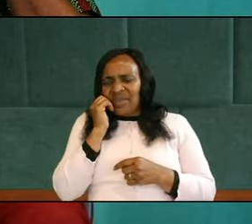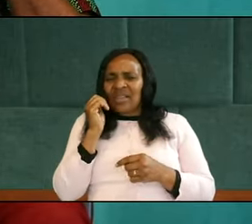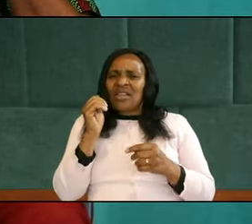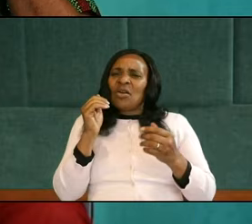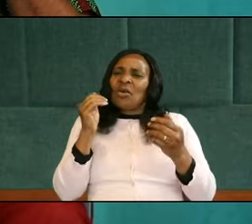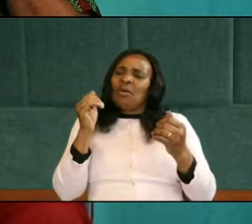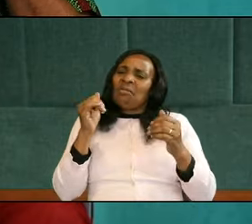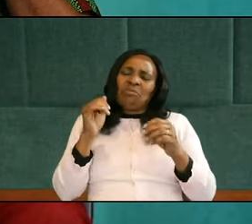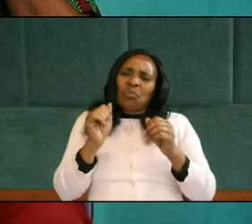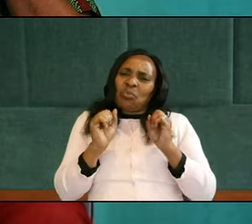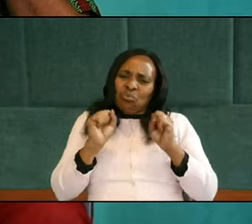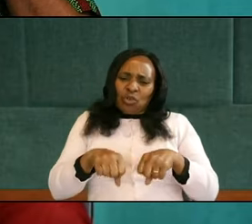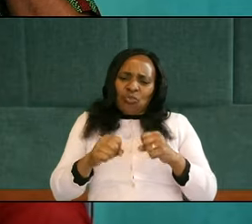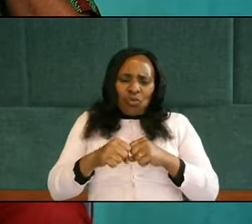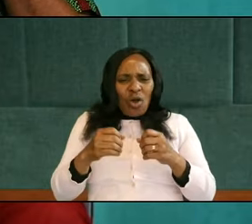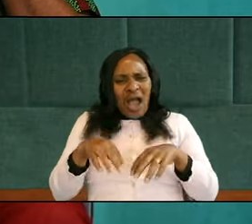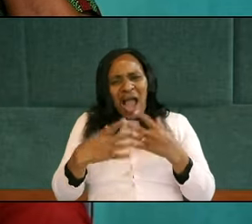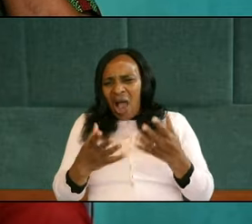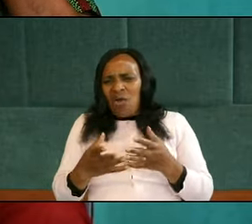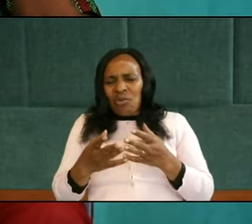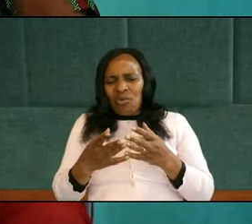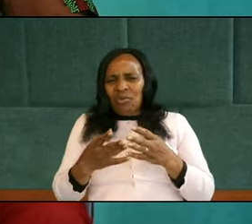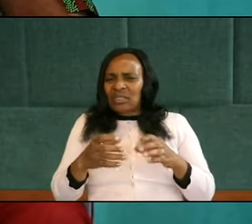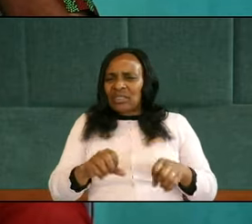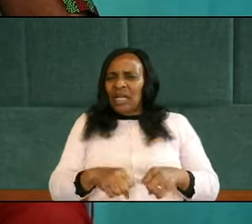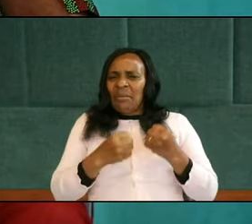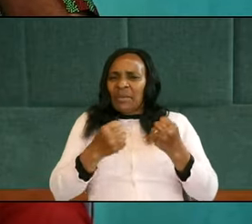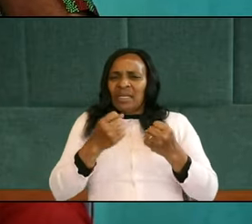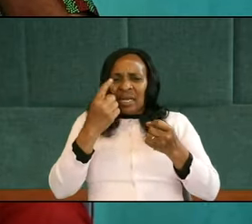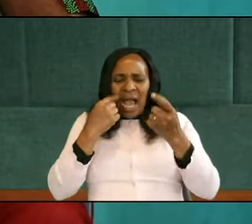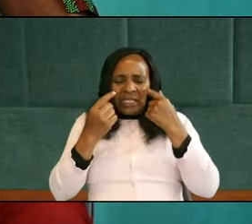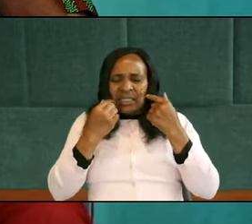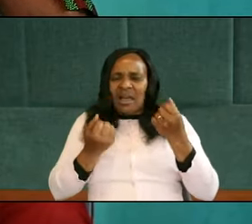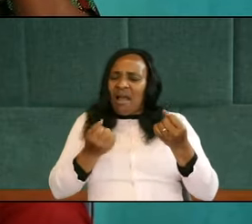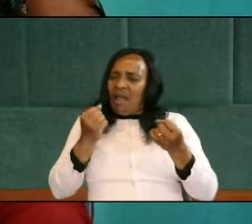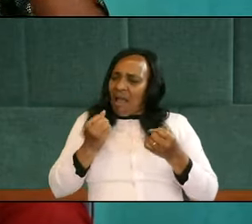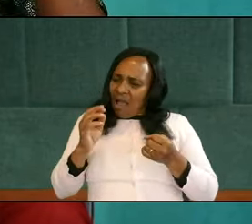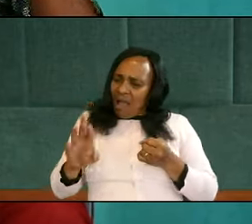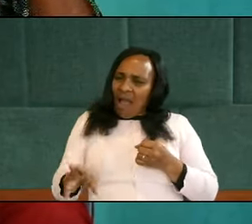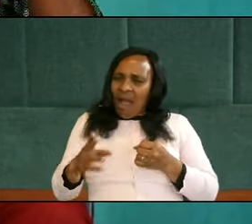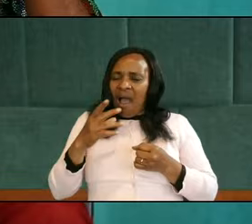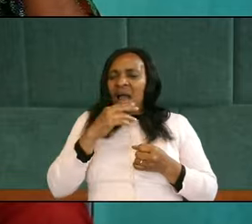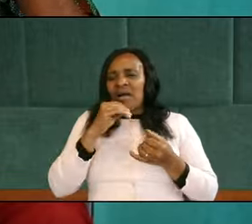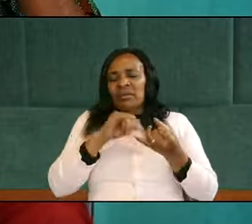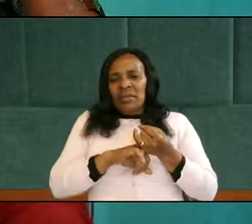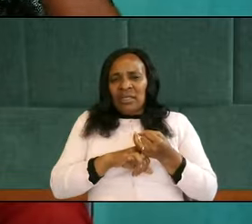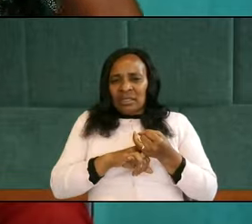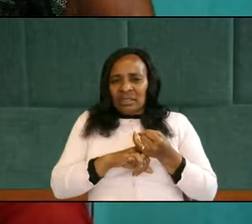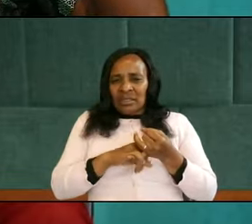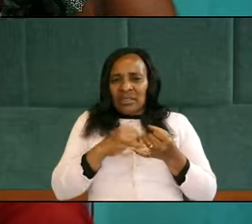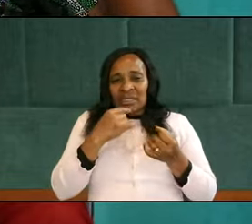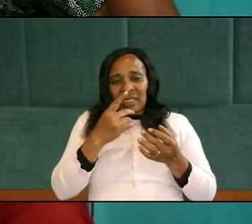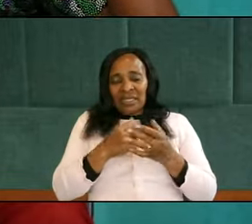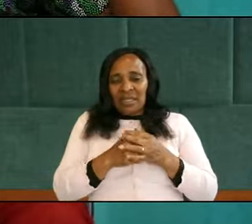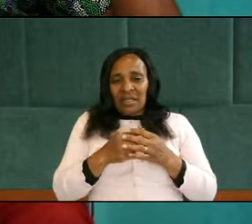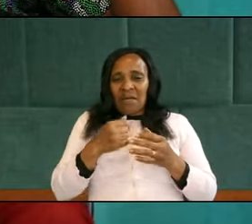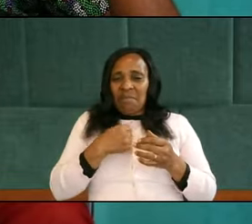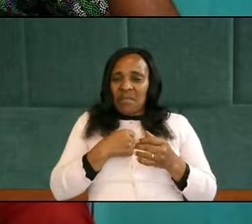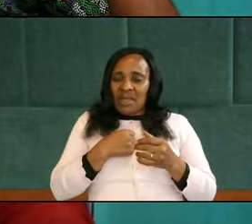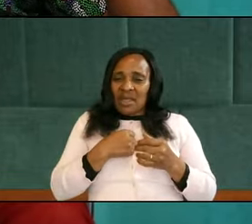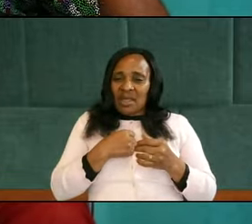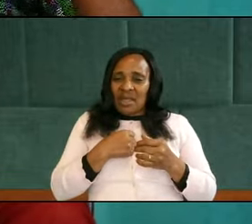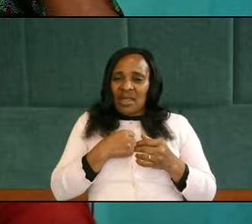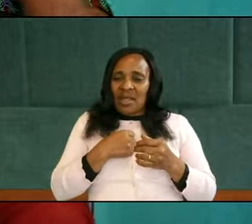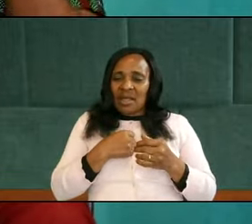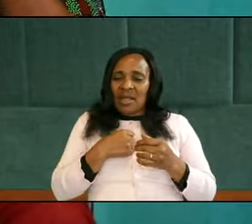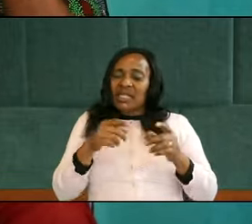or tactlessness? Because it's like, she's crying for her husband. It's like, David's like, oh, by the way, Mimi ni option pia.